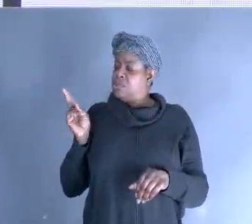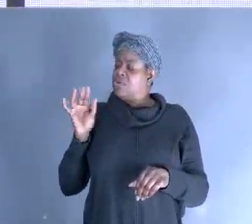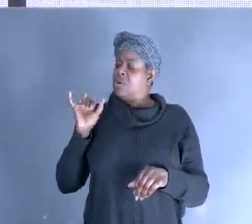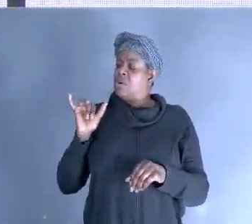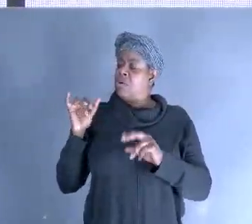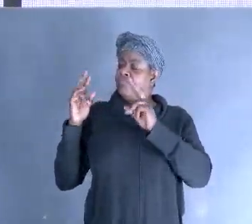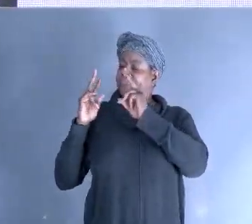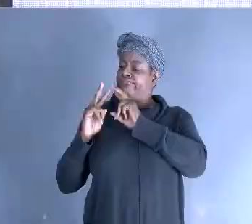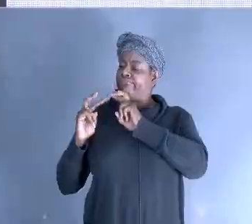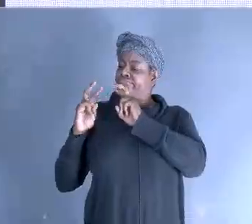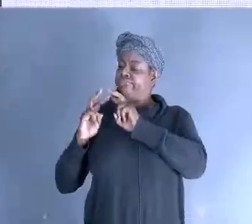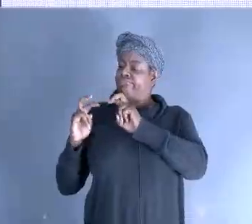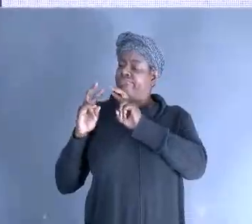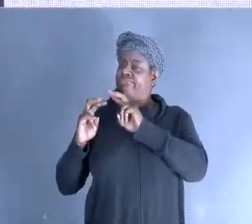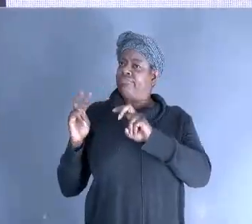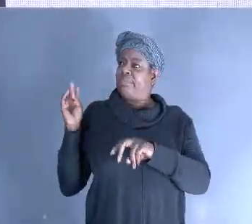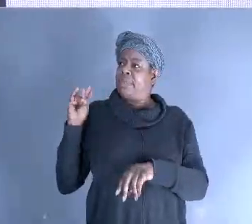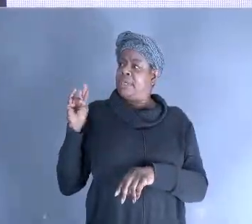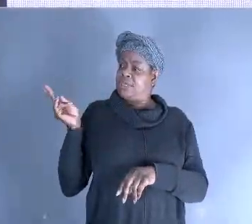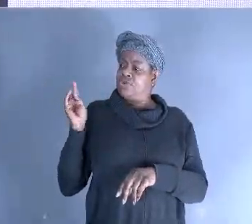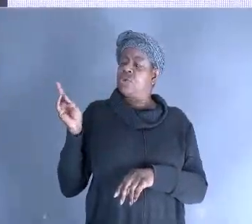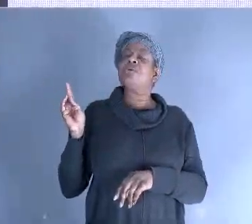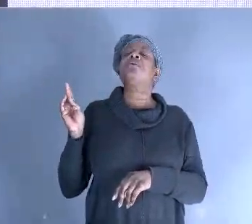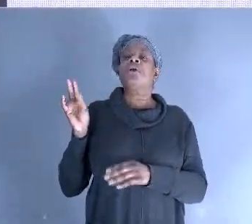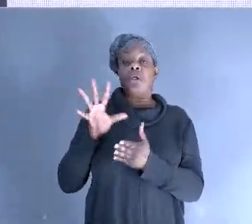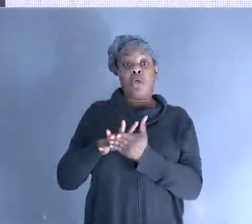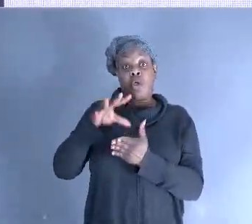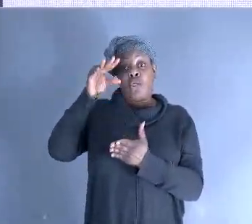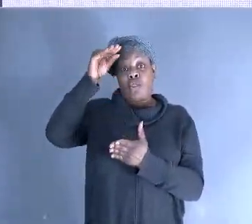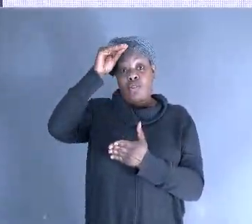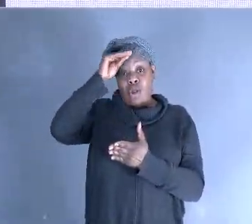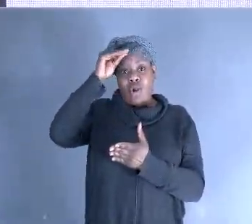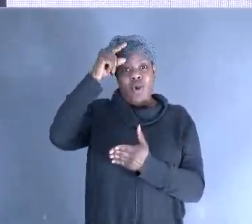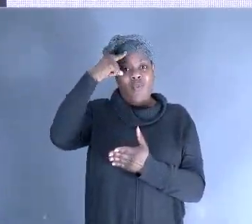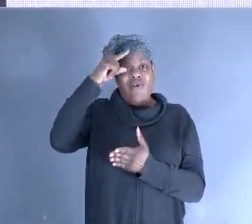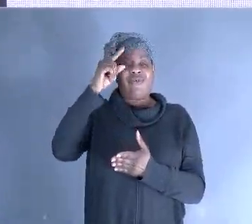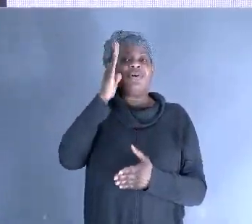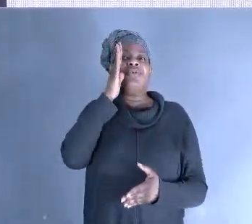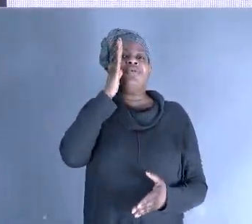assessment of where we are but then we get this great